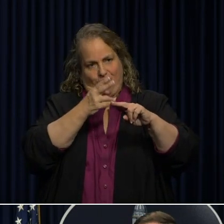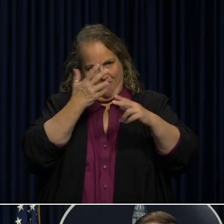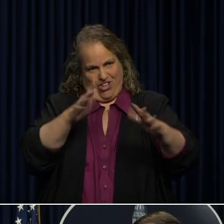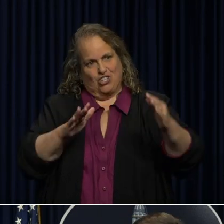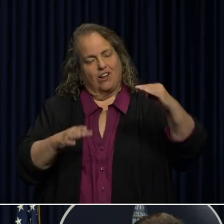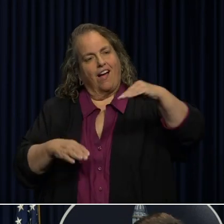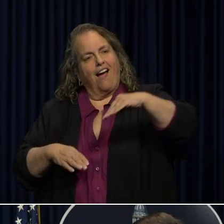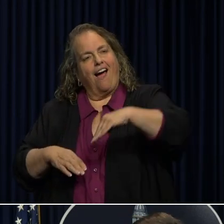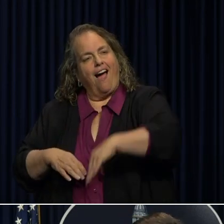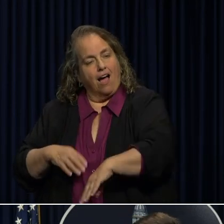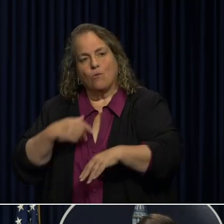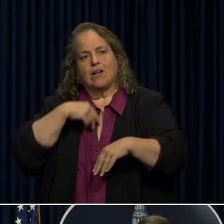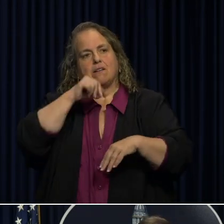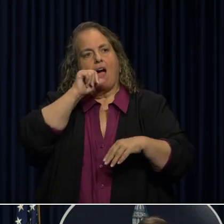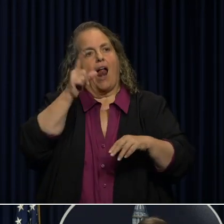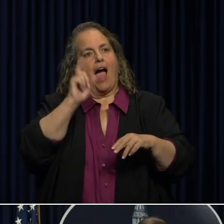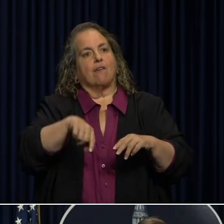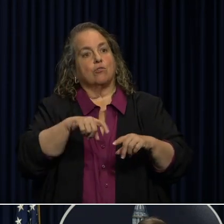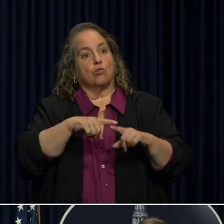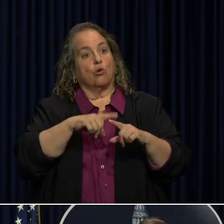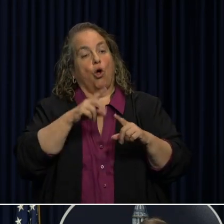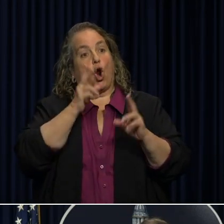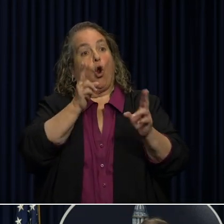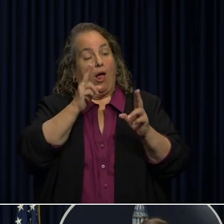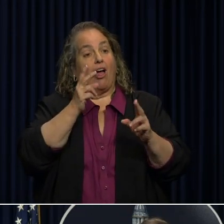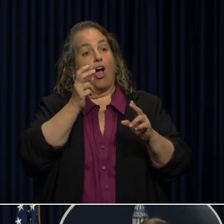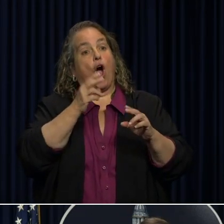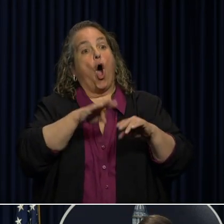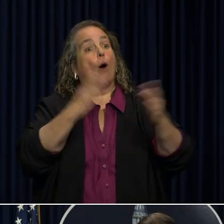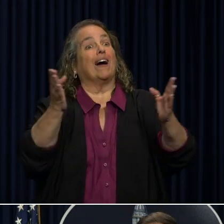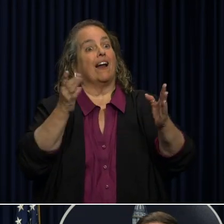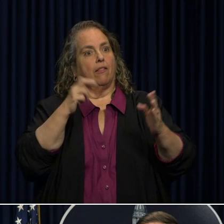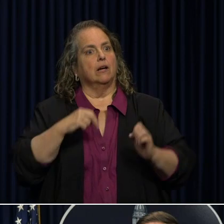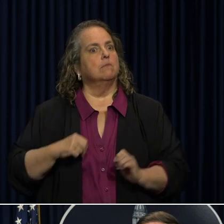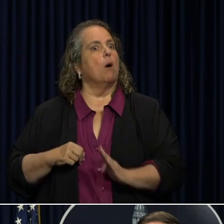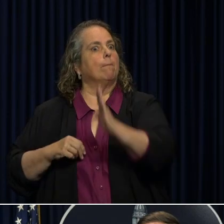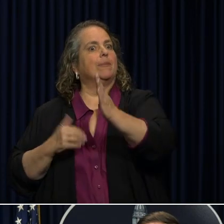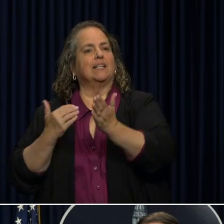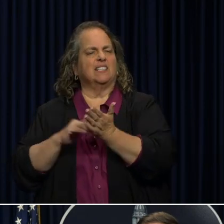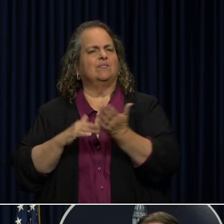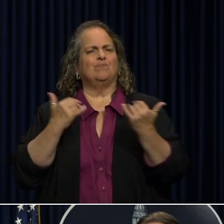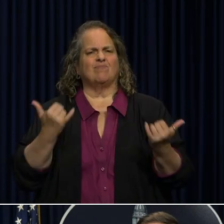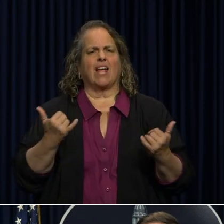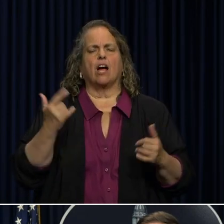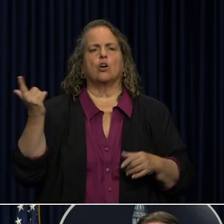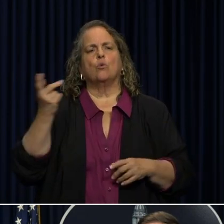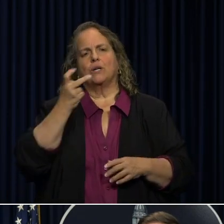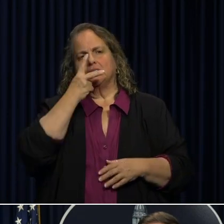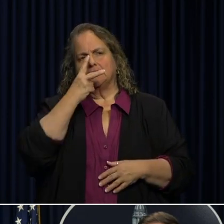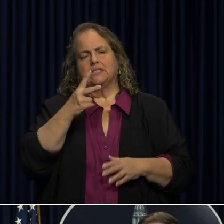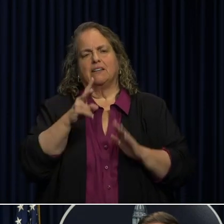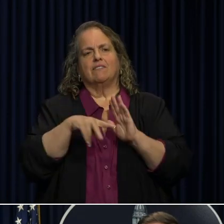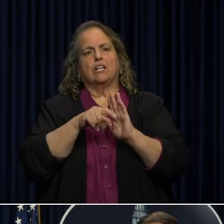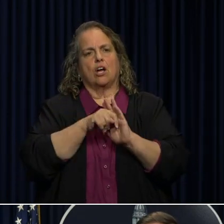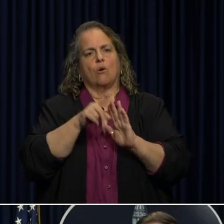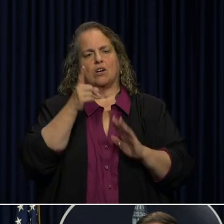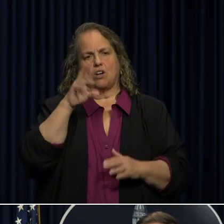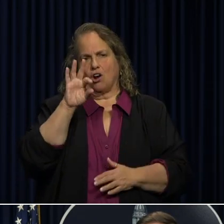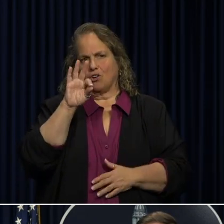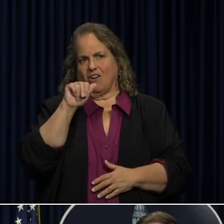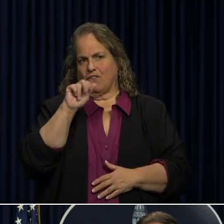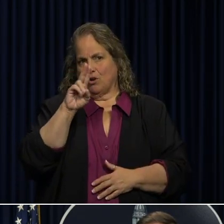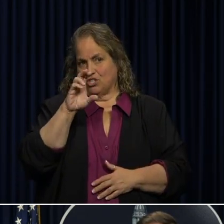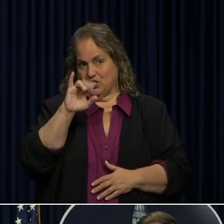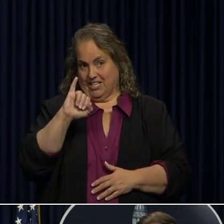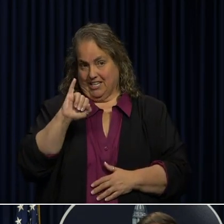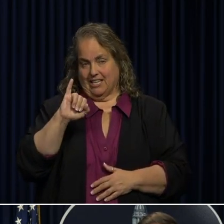decisions. Let's play the video of Dr. Fauci the other day. This is him